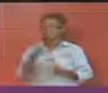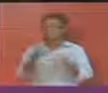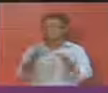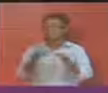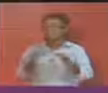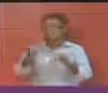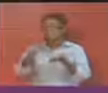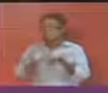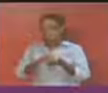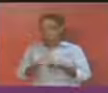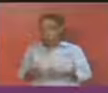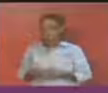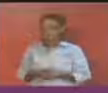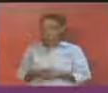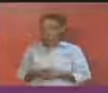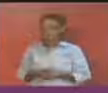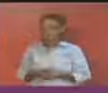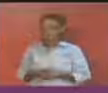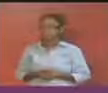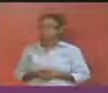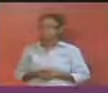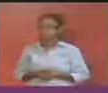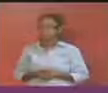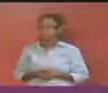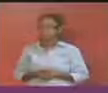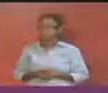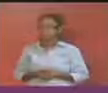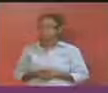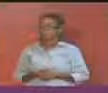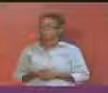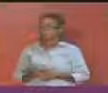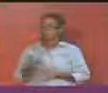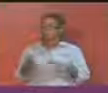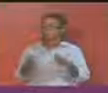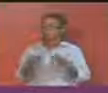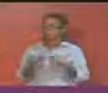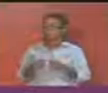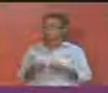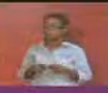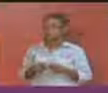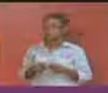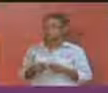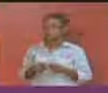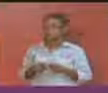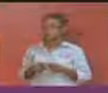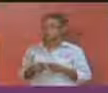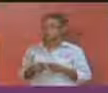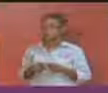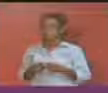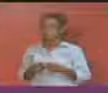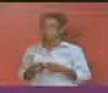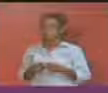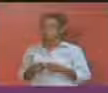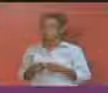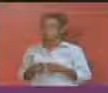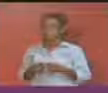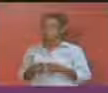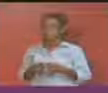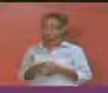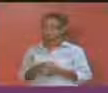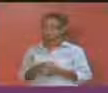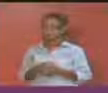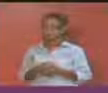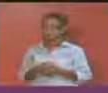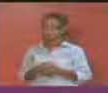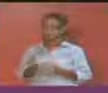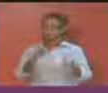again, when it comes to the actual negotiations, the people or the agencies doing the speaking to, not just WHO